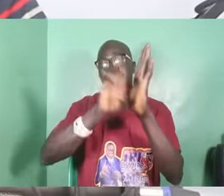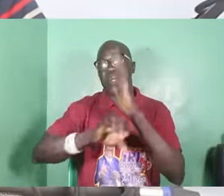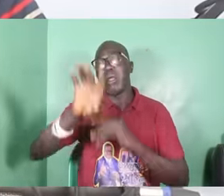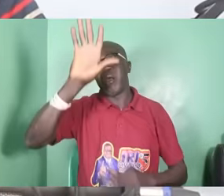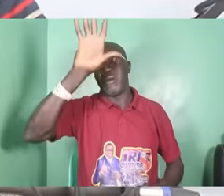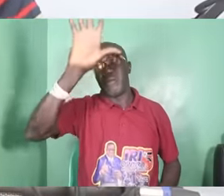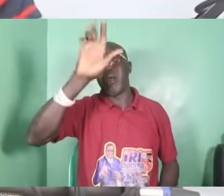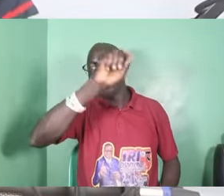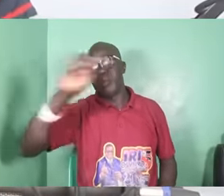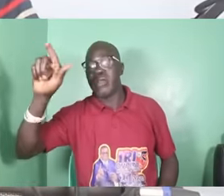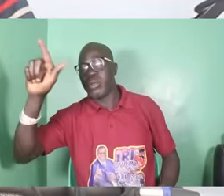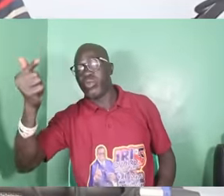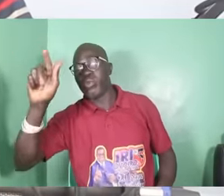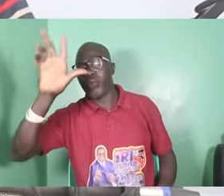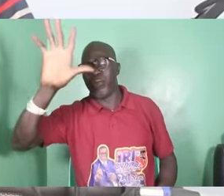says.